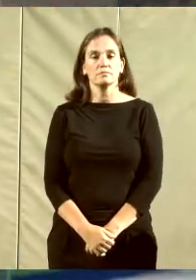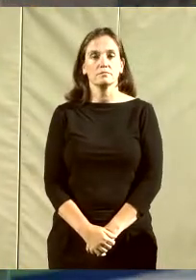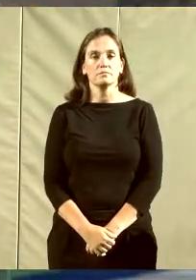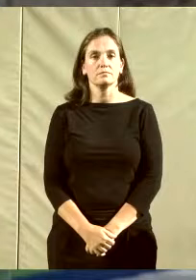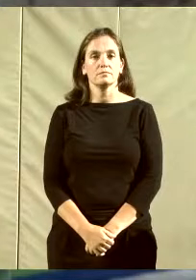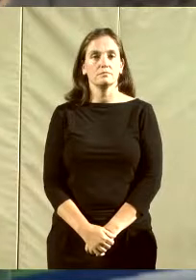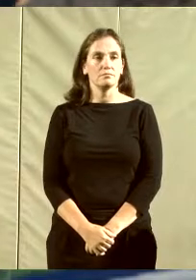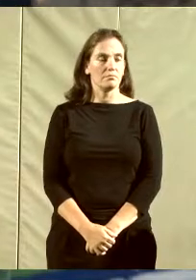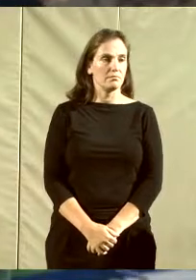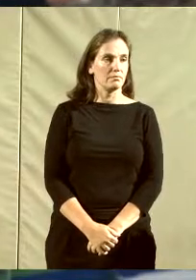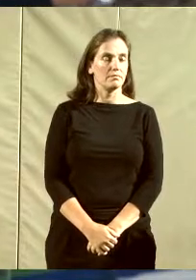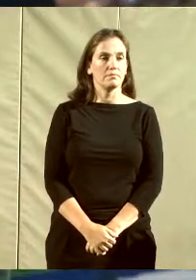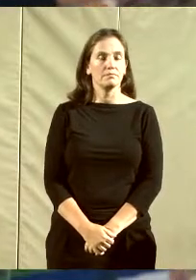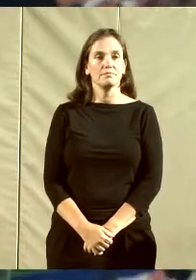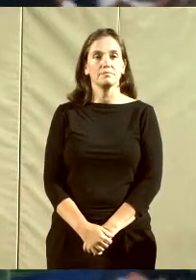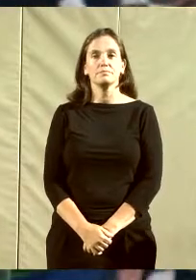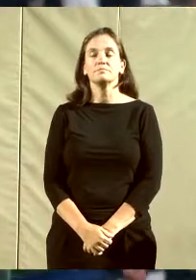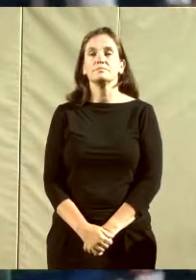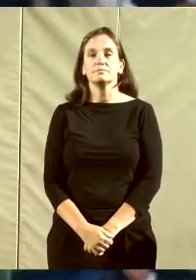I think